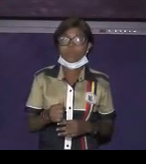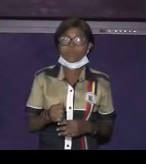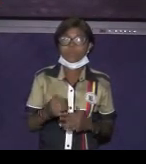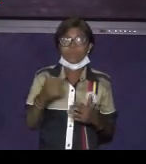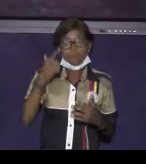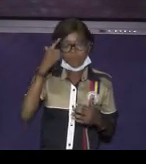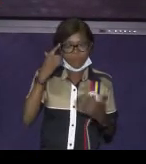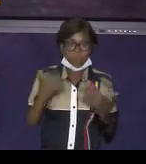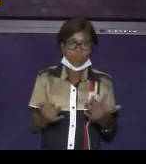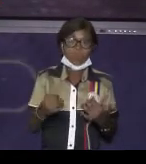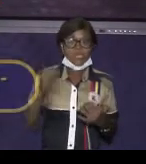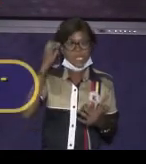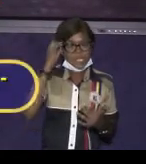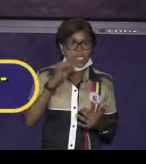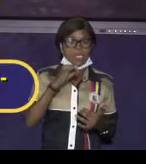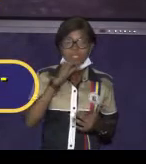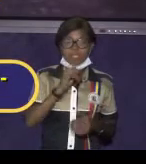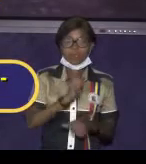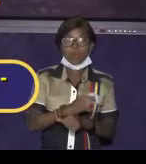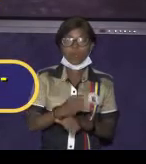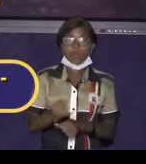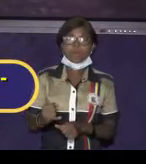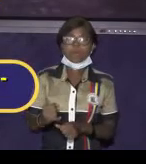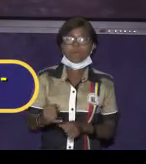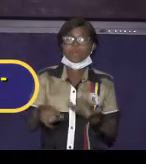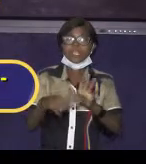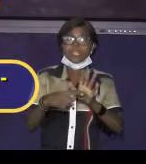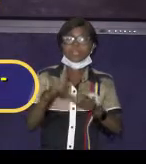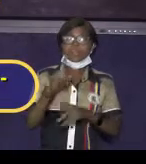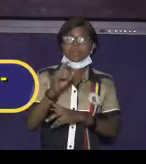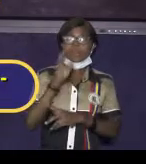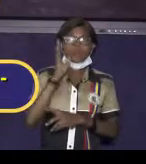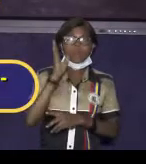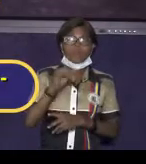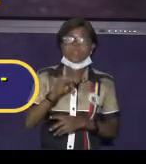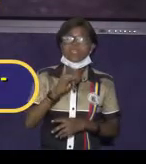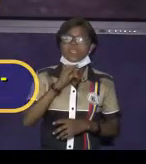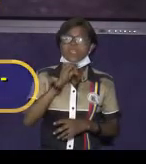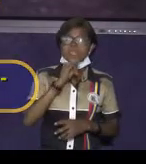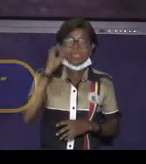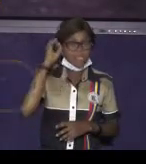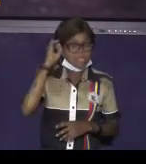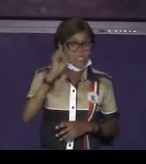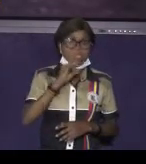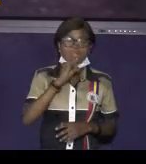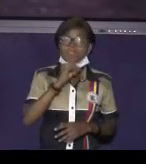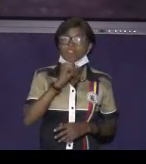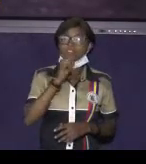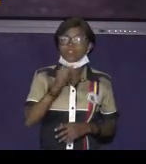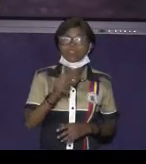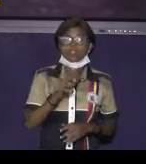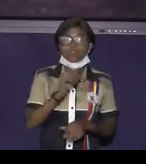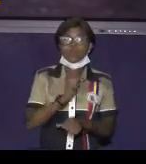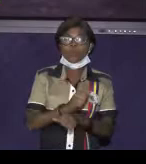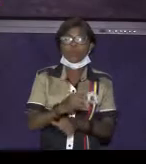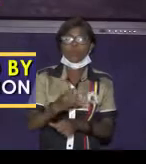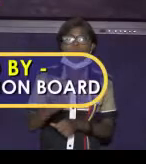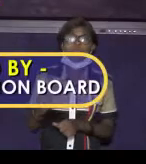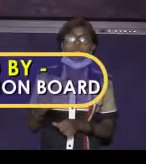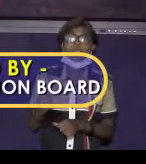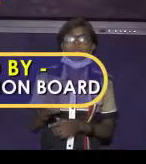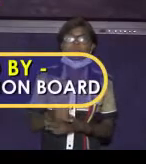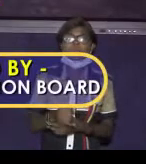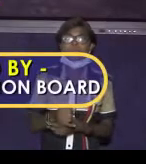For now, you have he is walking, and the negative form will be he is not walking. He is